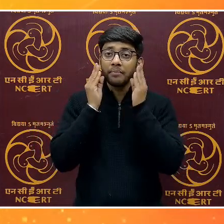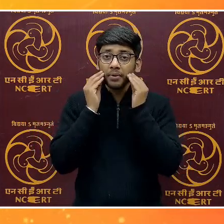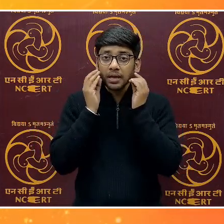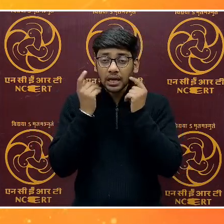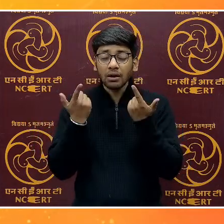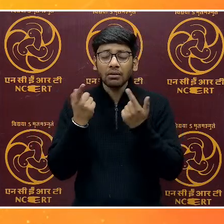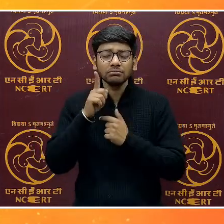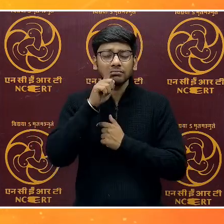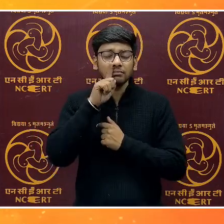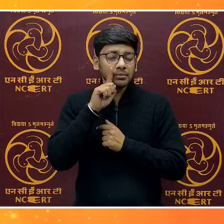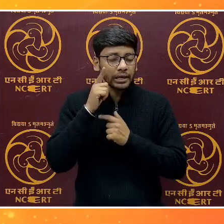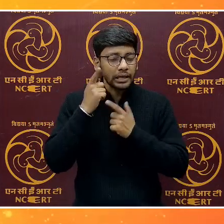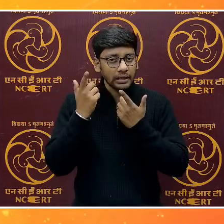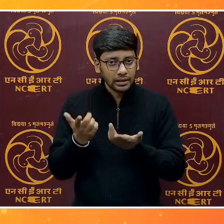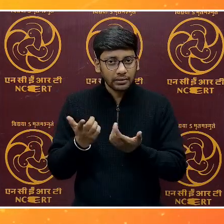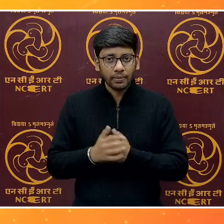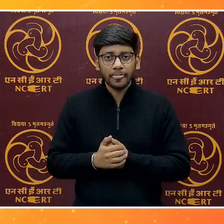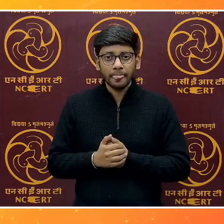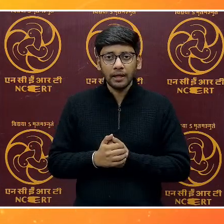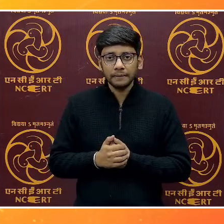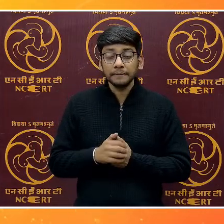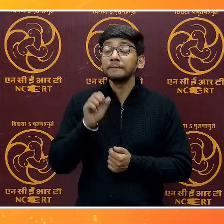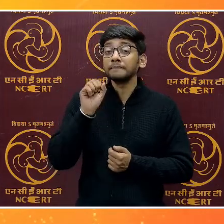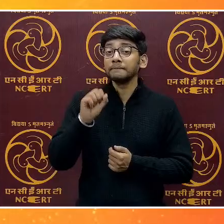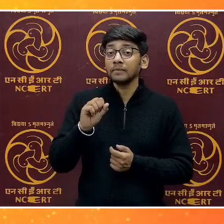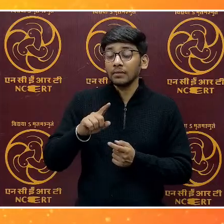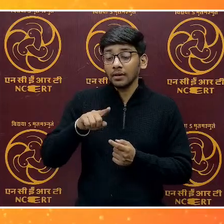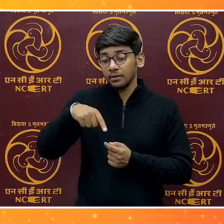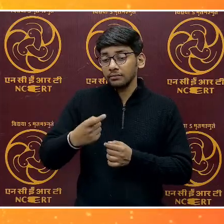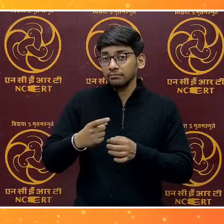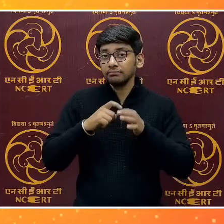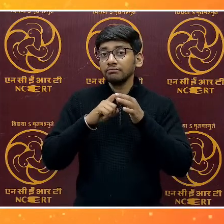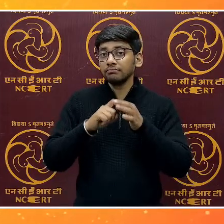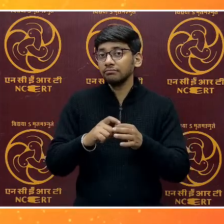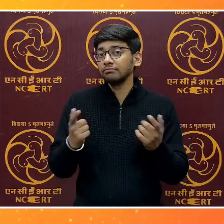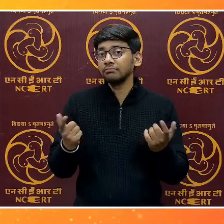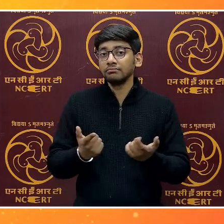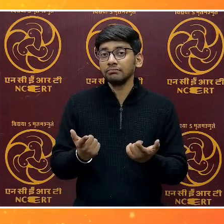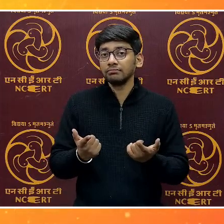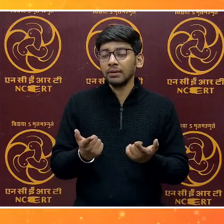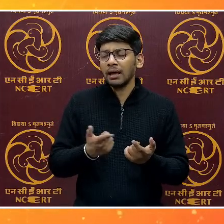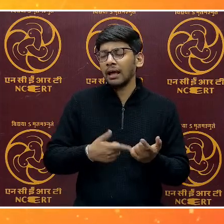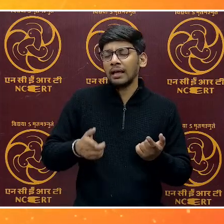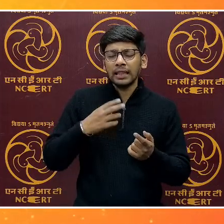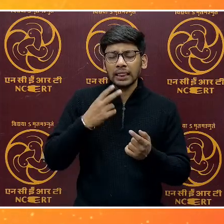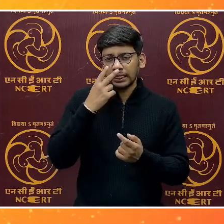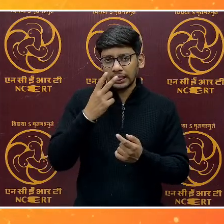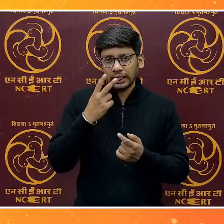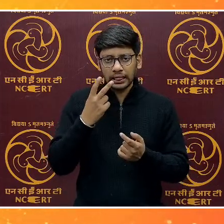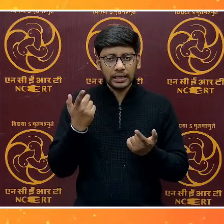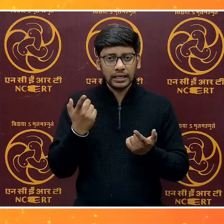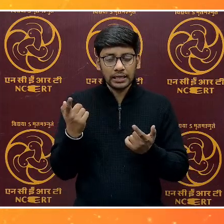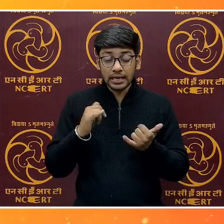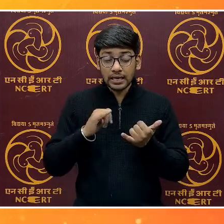yellow. All right, let's move on to the next question. It is, what do you see when you look at the sky at